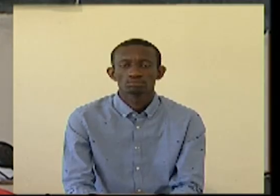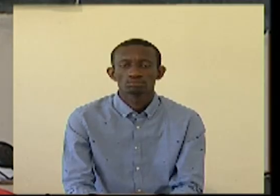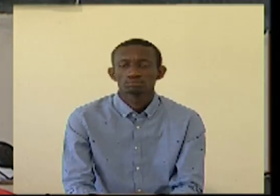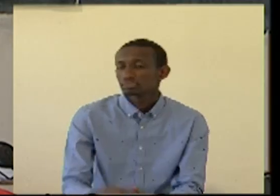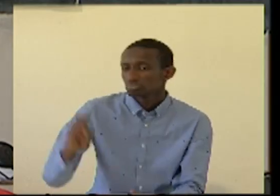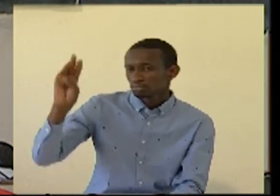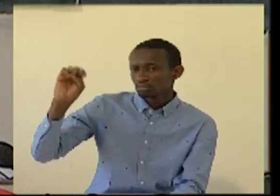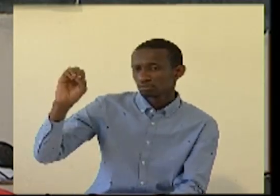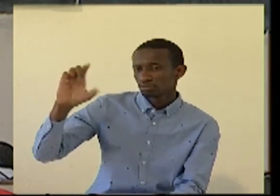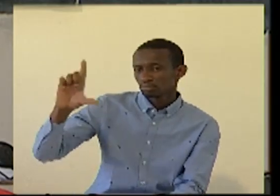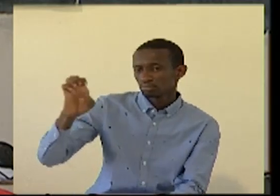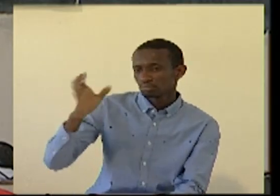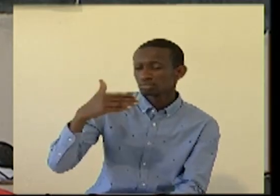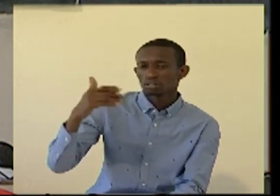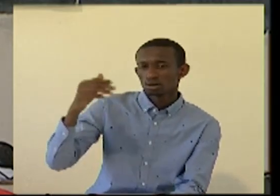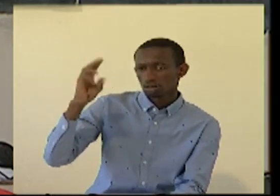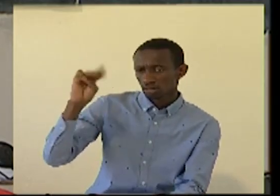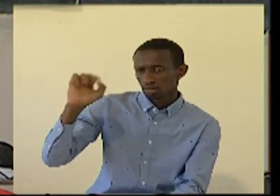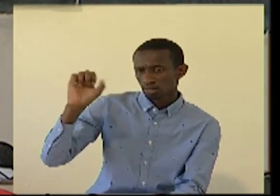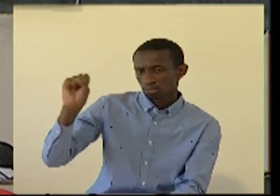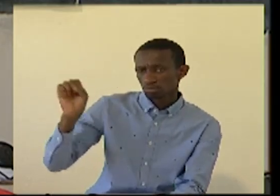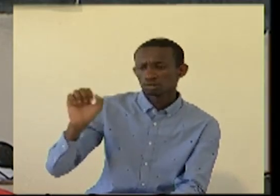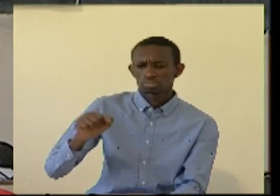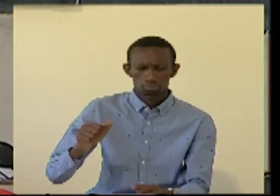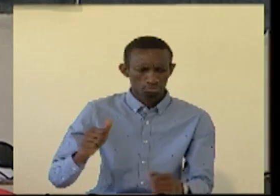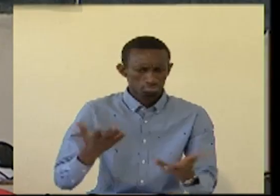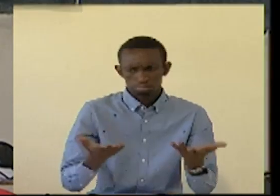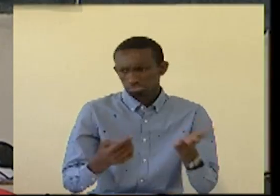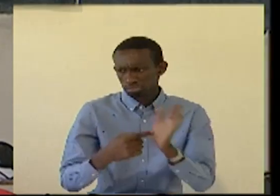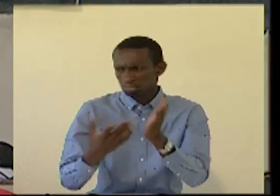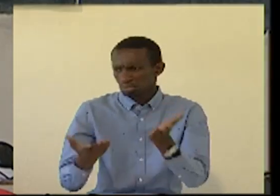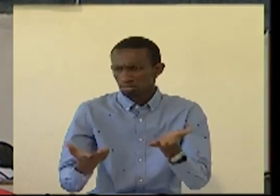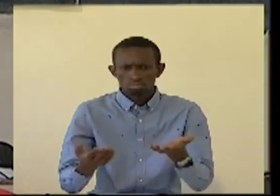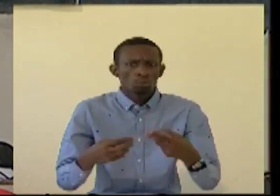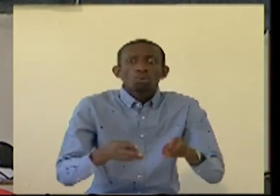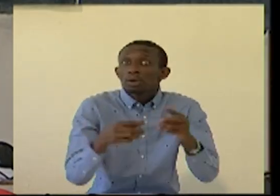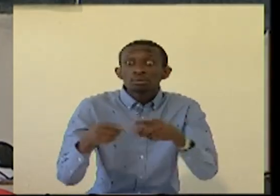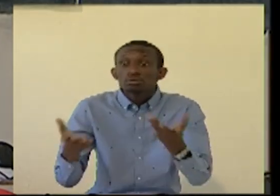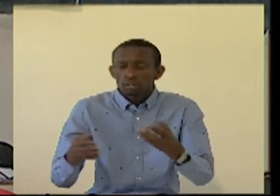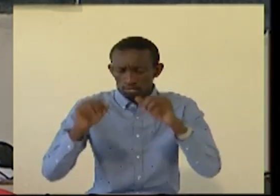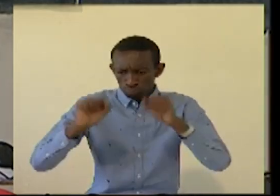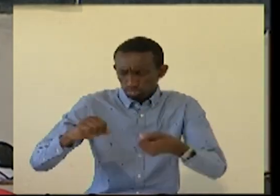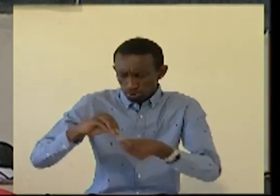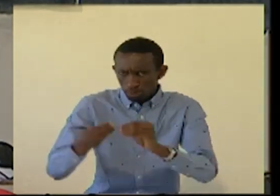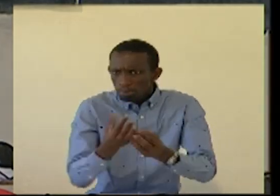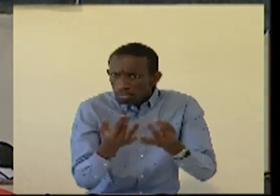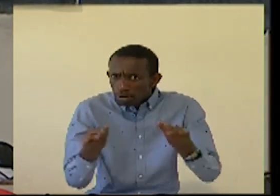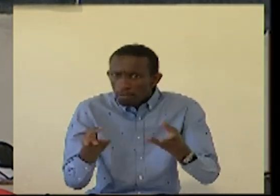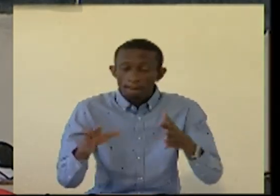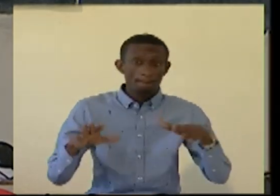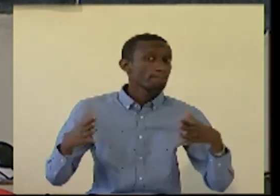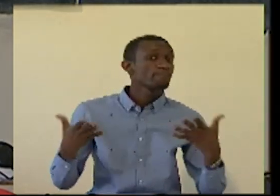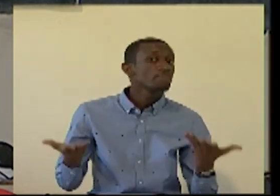The molar mass can be determined in different ways. You can calculate it, but you